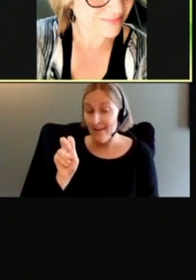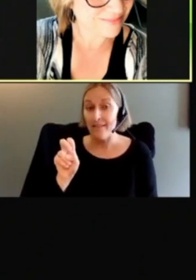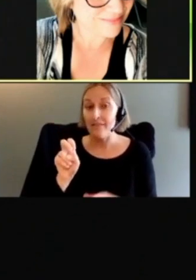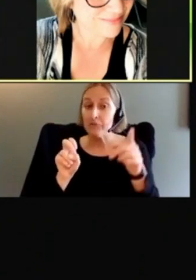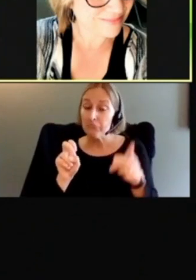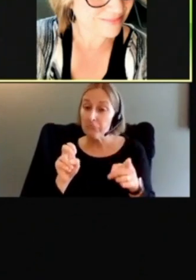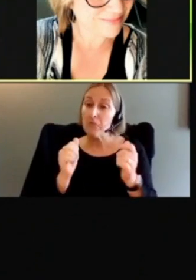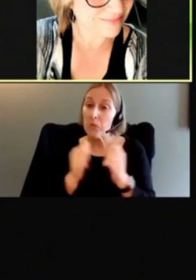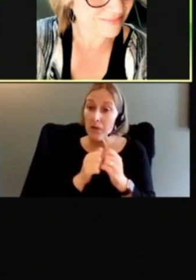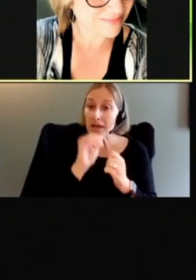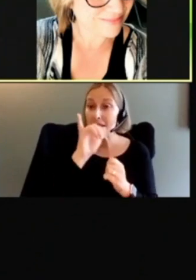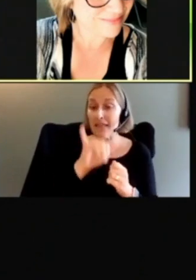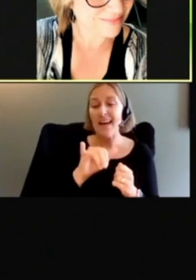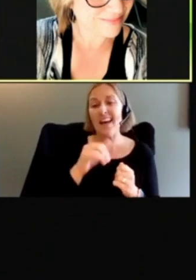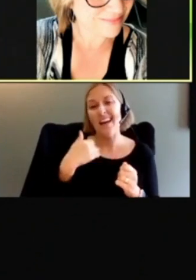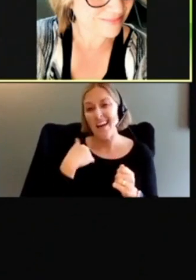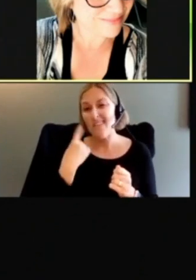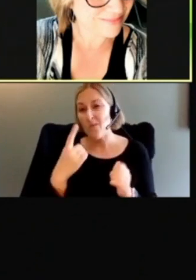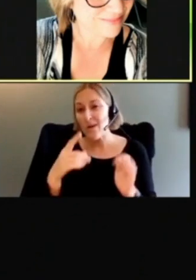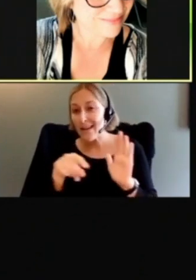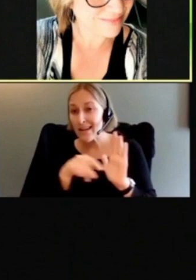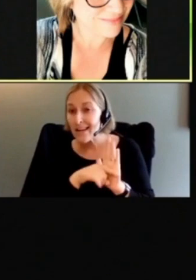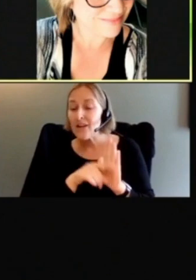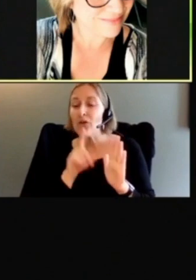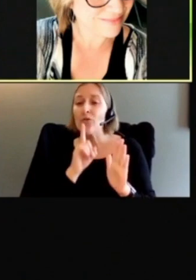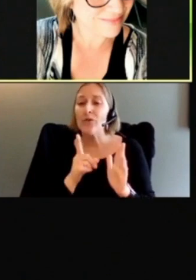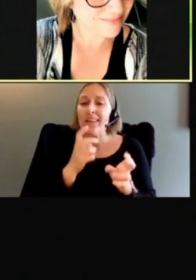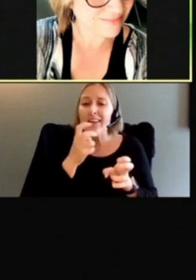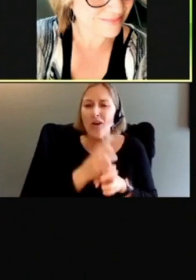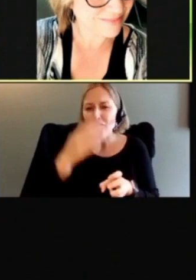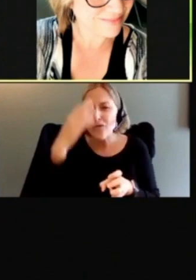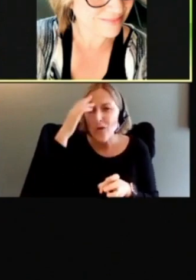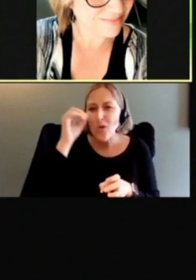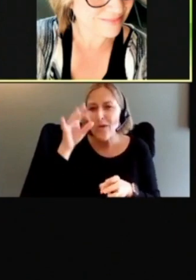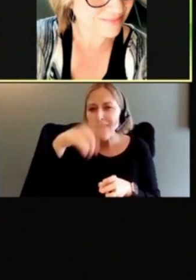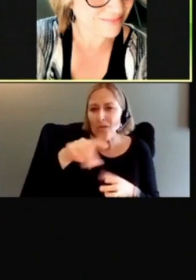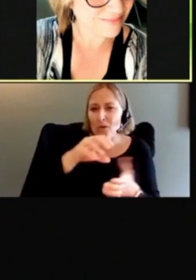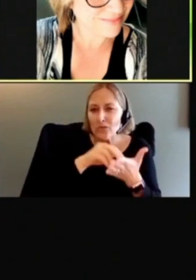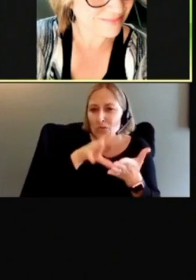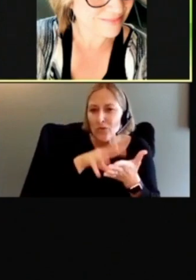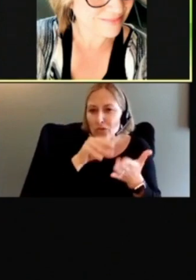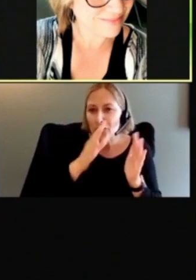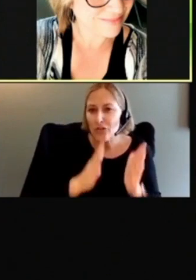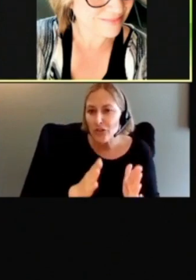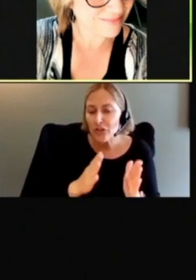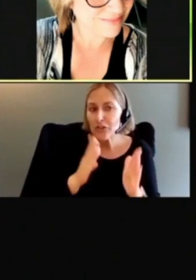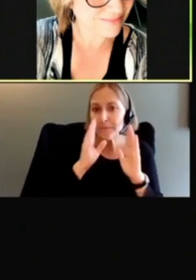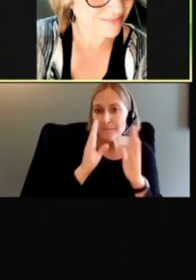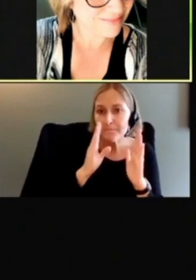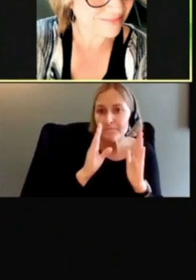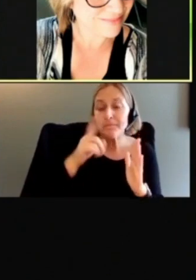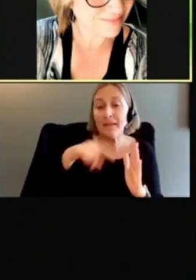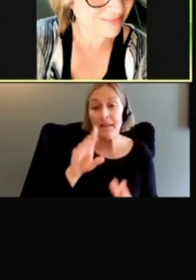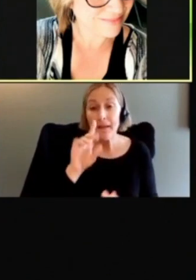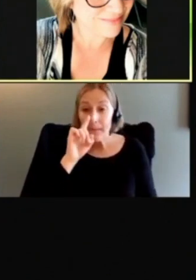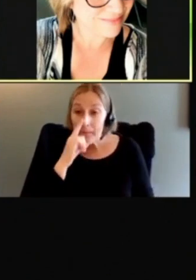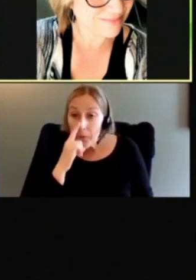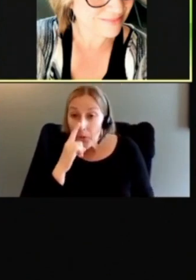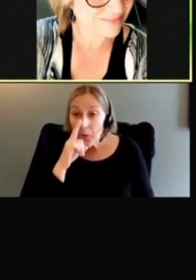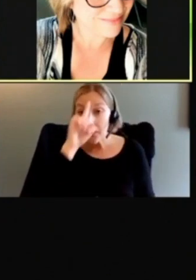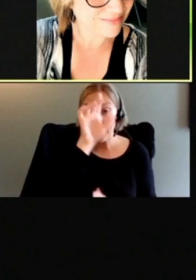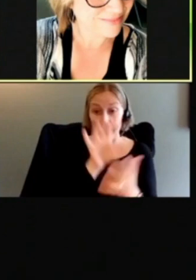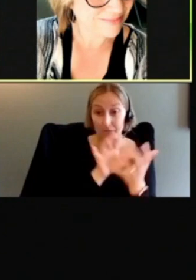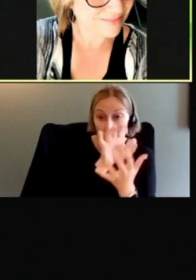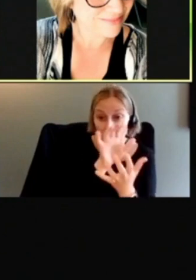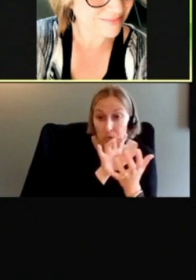is a downside. It's hard to tell if your learners are paying attention. Are they bored? Are they confused? Are they learning